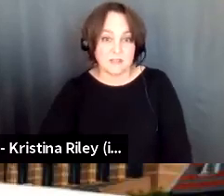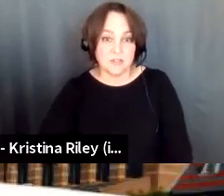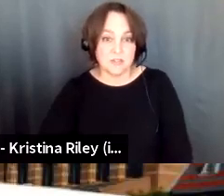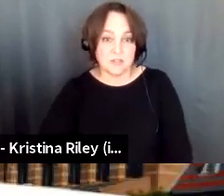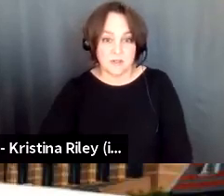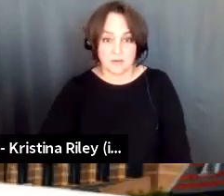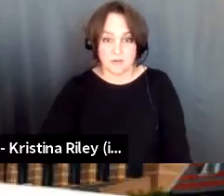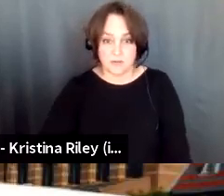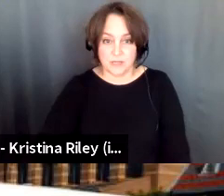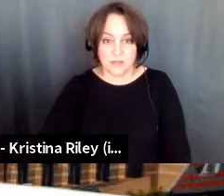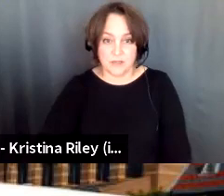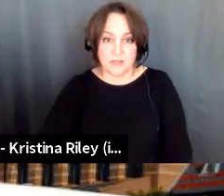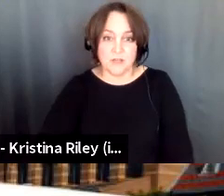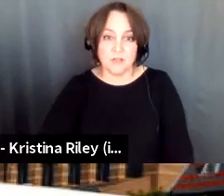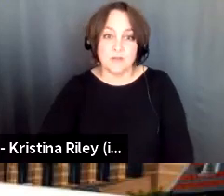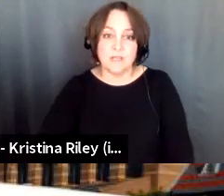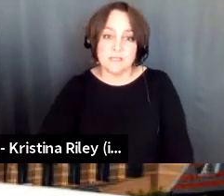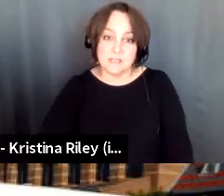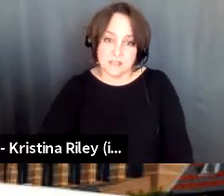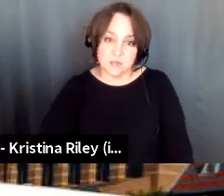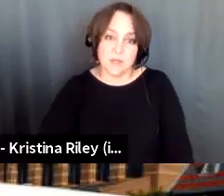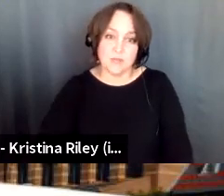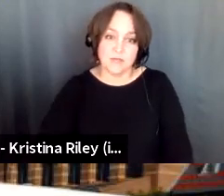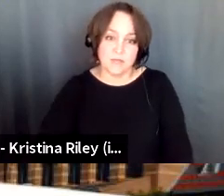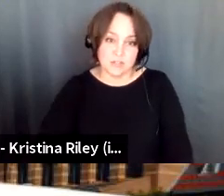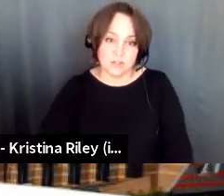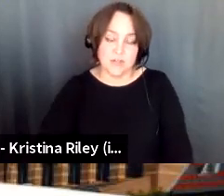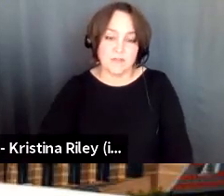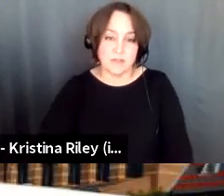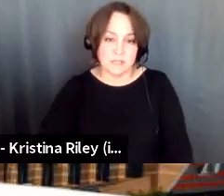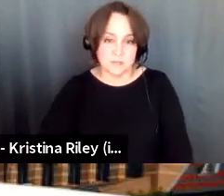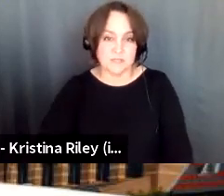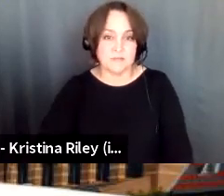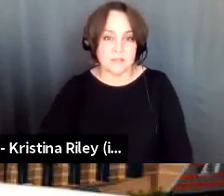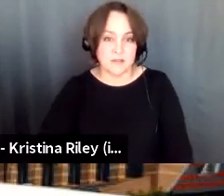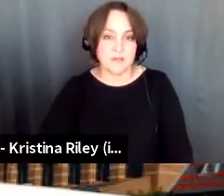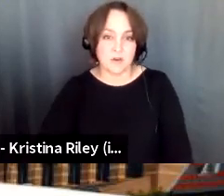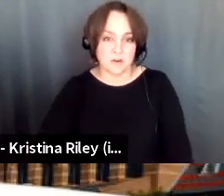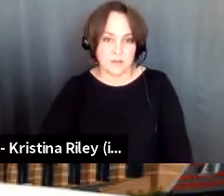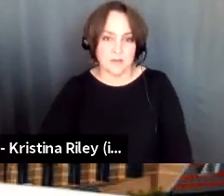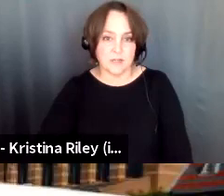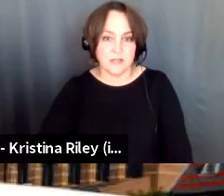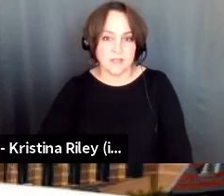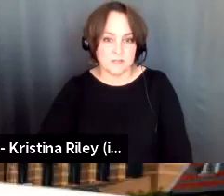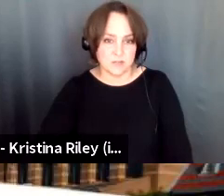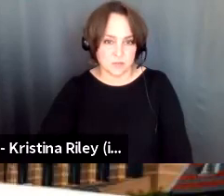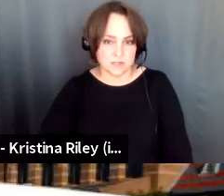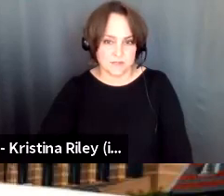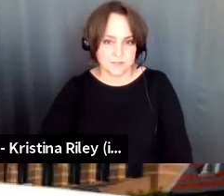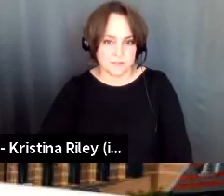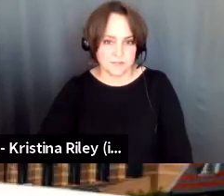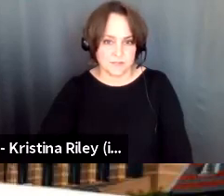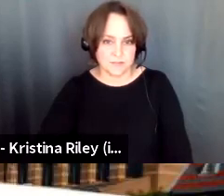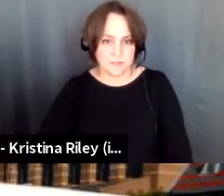in institutions of higher learning, including intellectual and professional advancement of deaf and hard of hearing